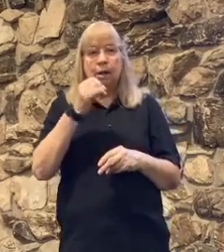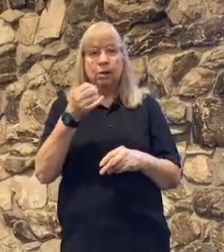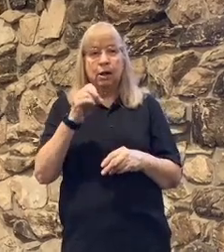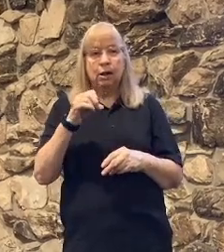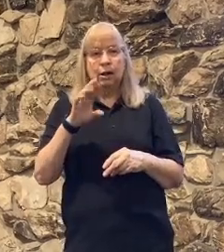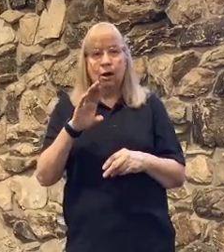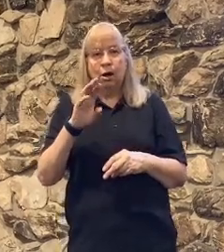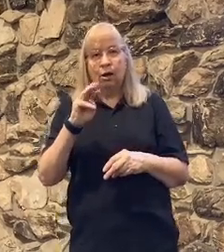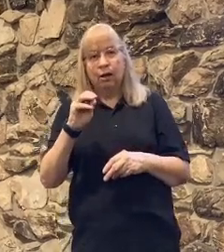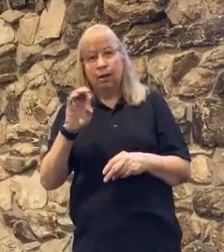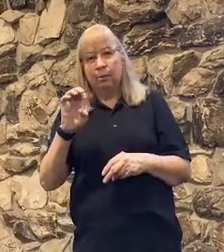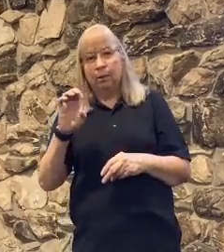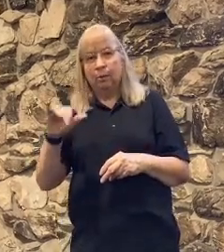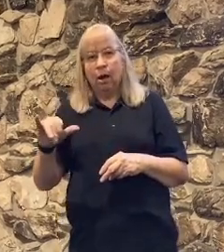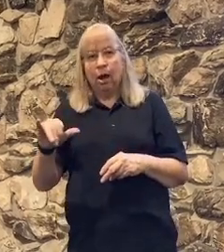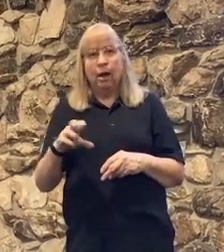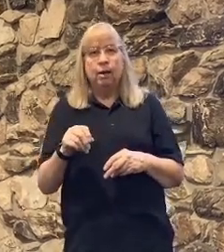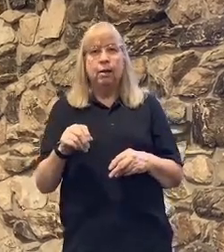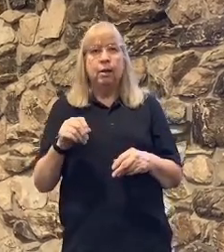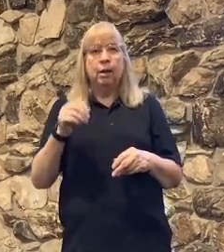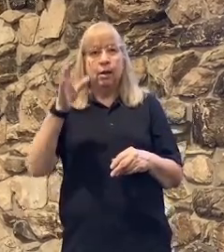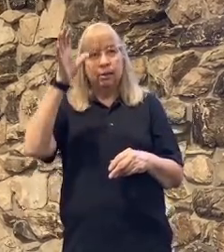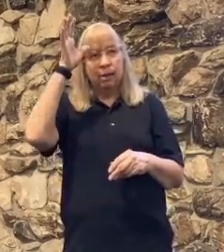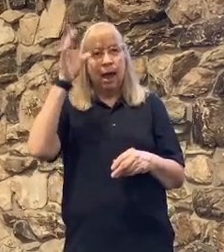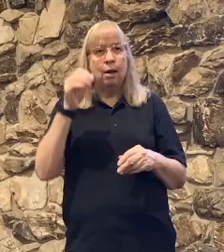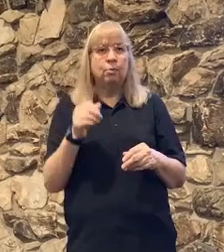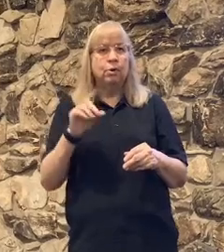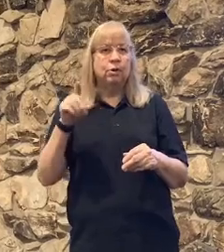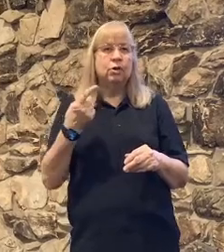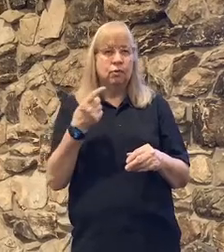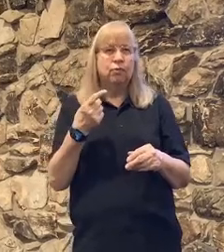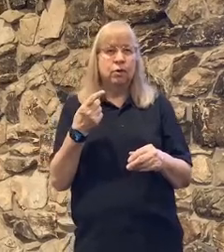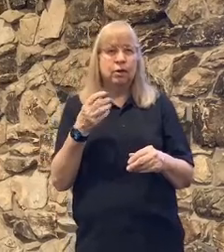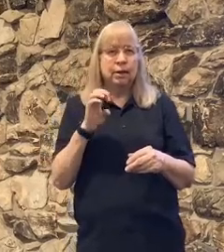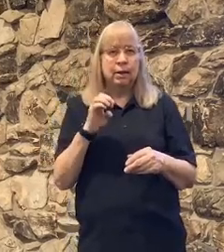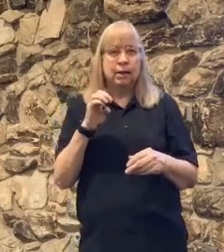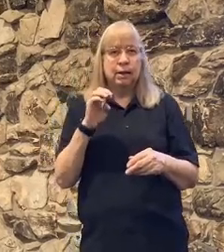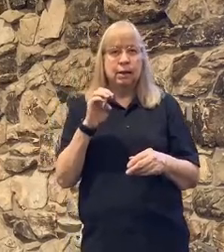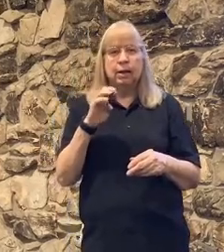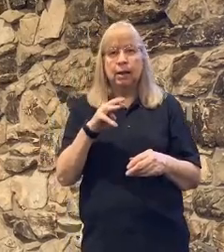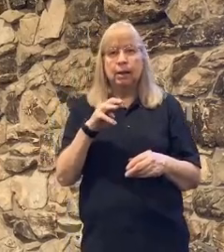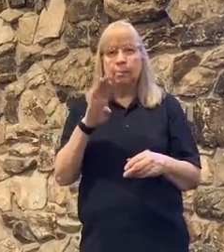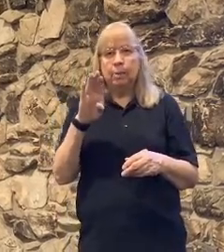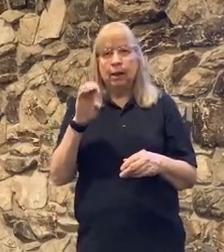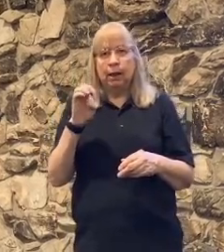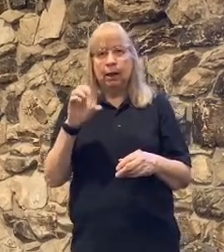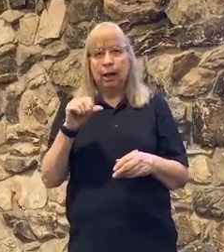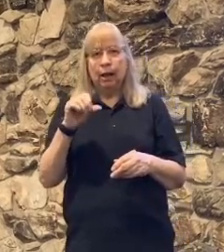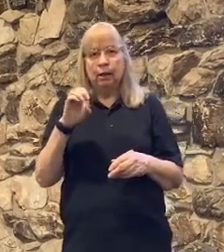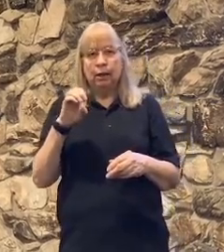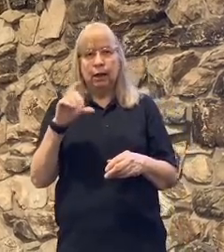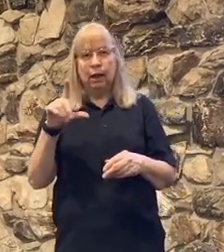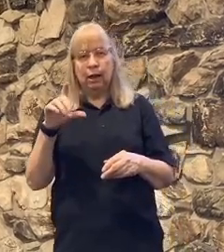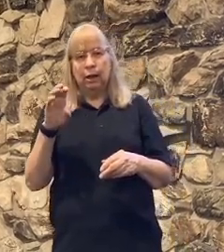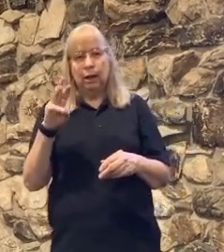His dad was the first embezzlement that we uncovered. And it was quite a journey.